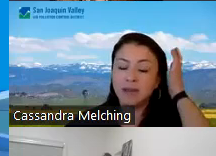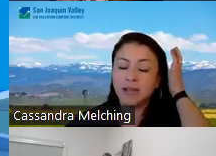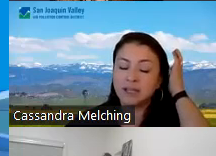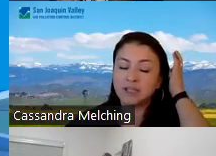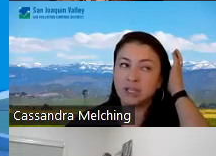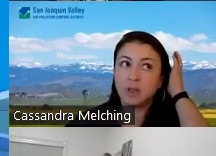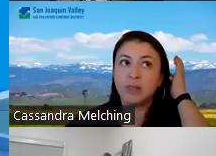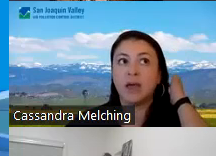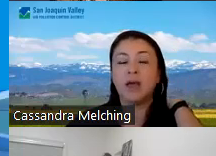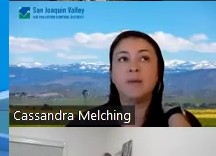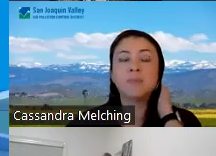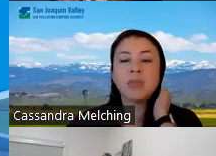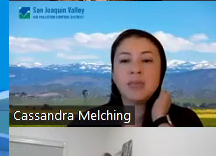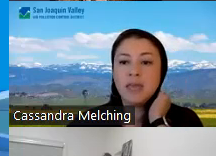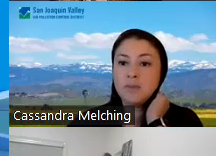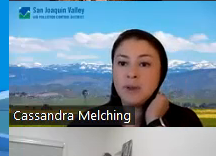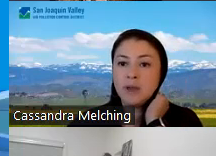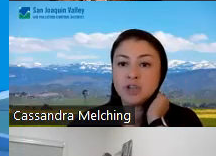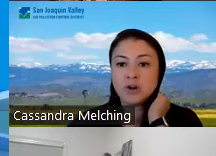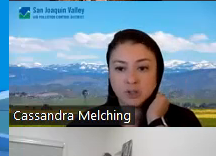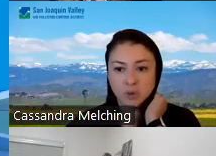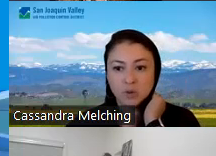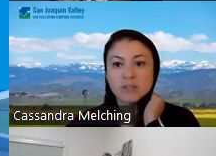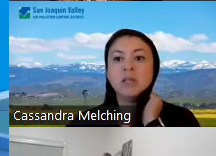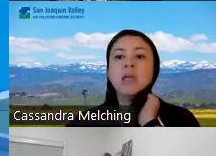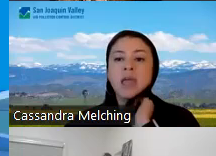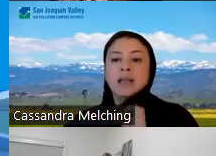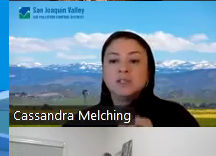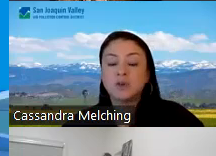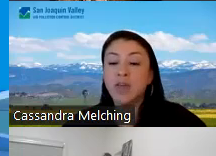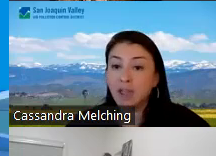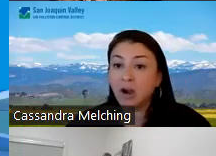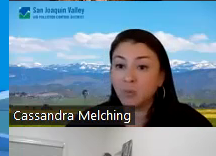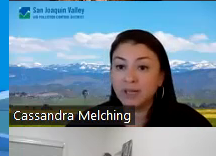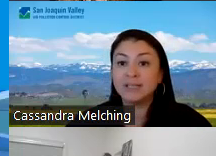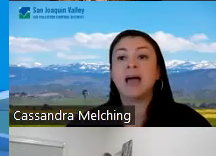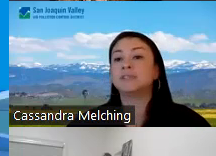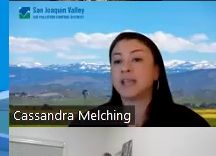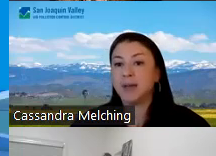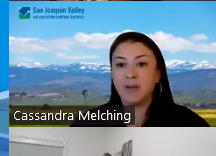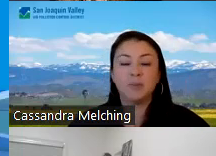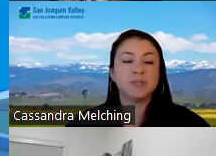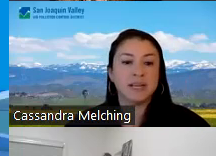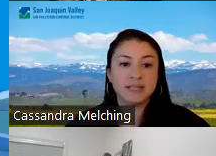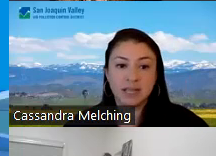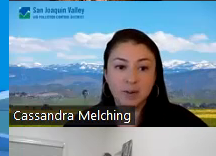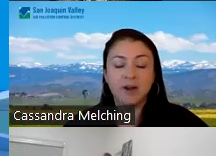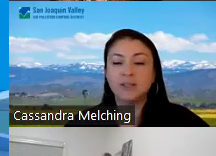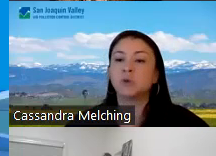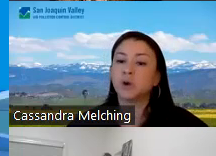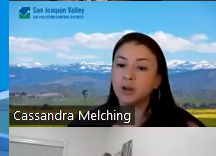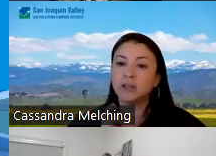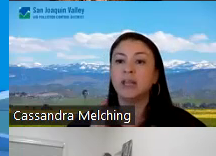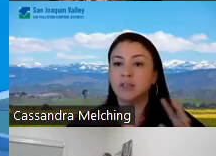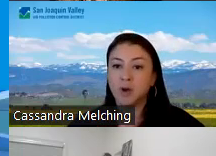recently made a connection with KIP charter schools. And so they are willing to have us come out and present to their